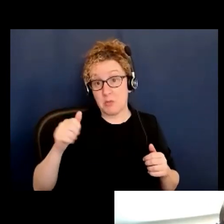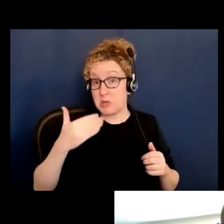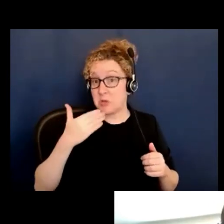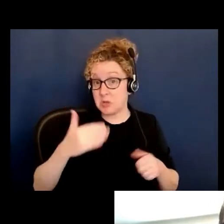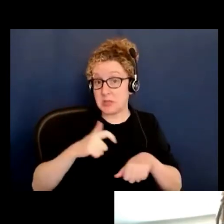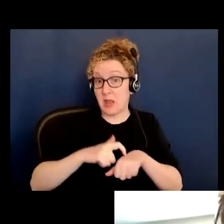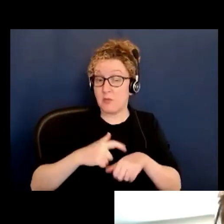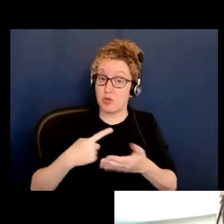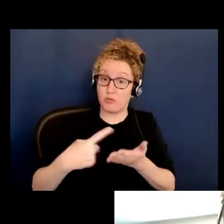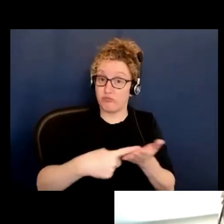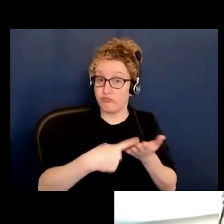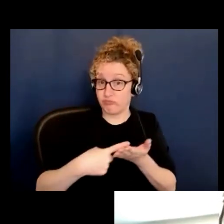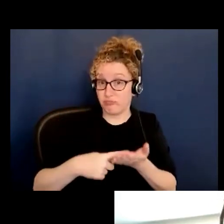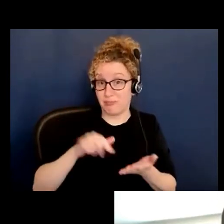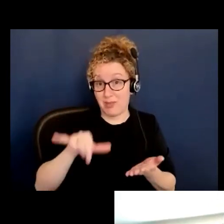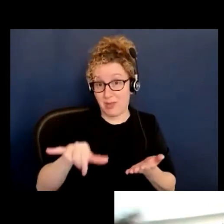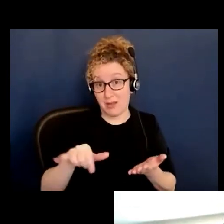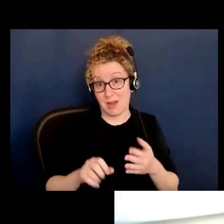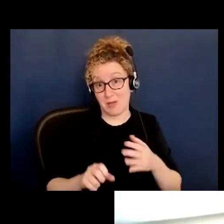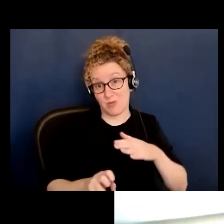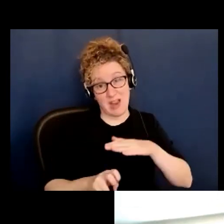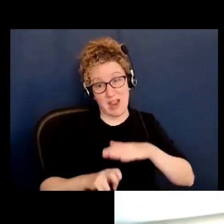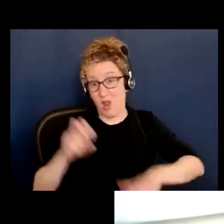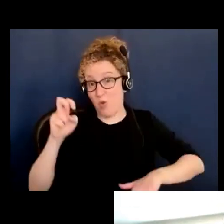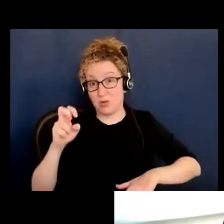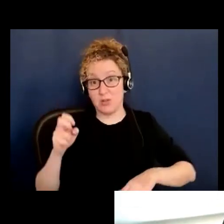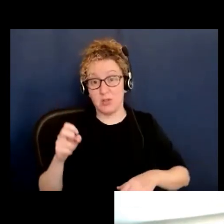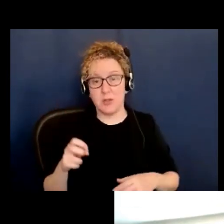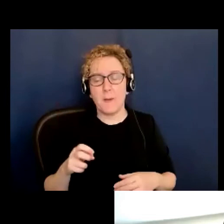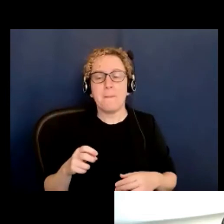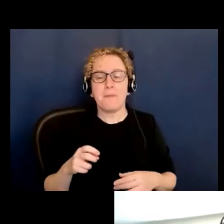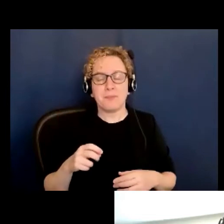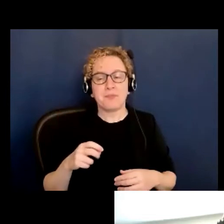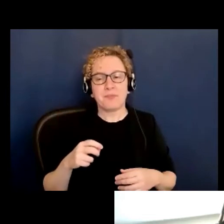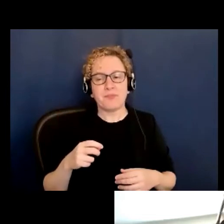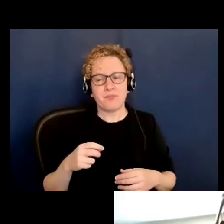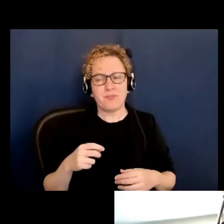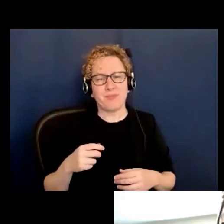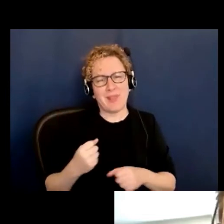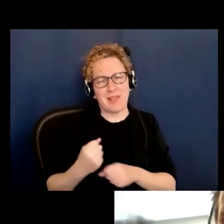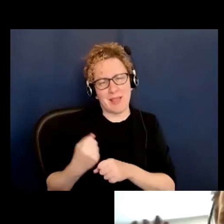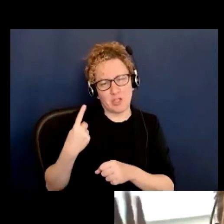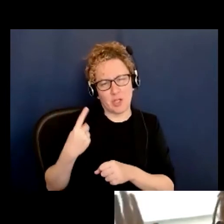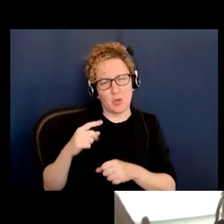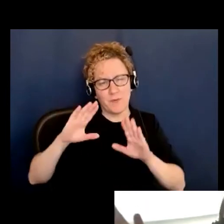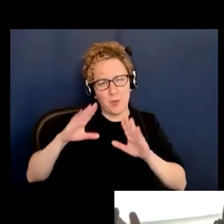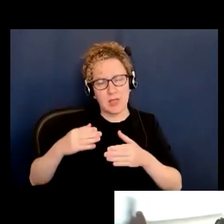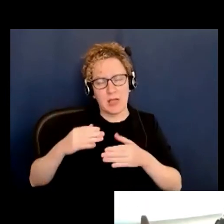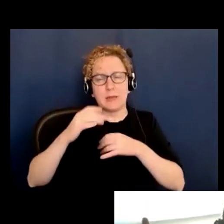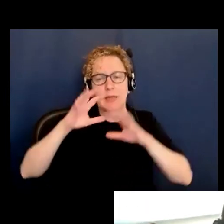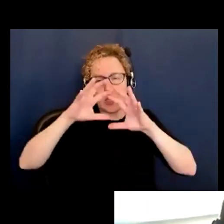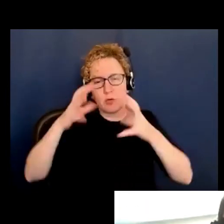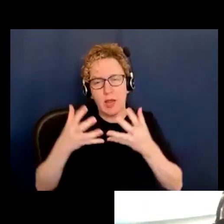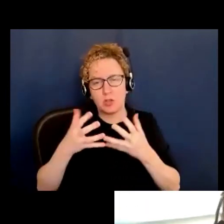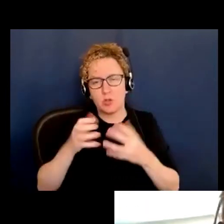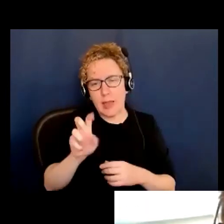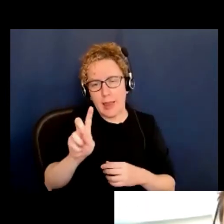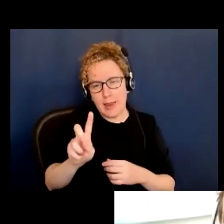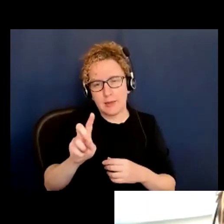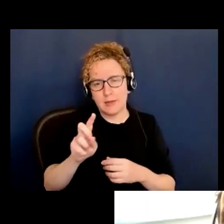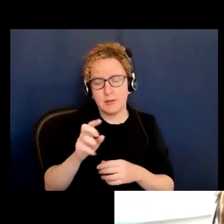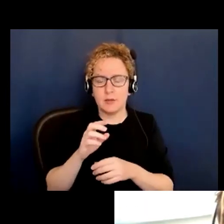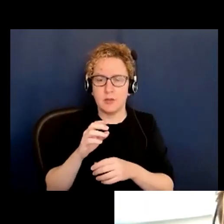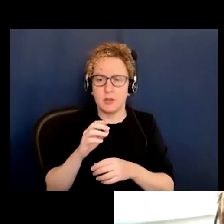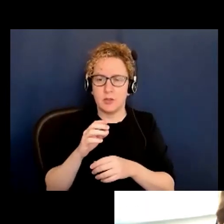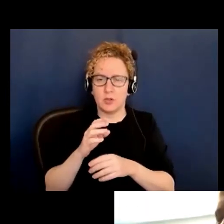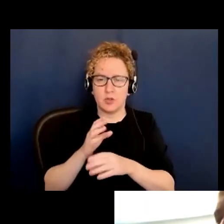that we have, last year we did a initiative where we focused on career, international ed careers and disability. And we did a